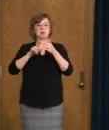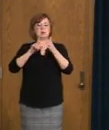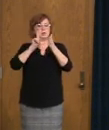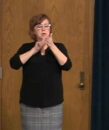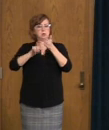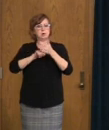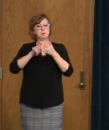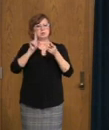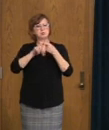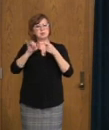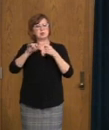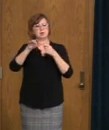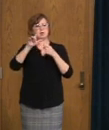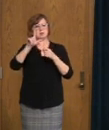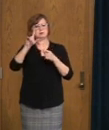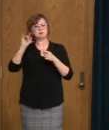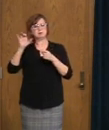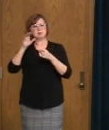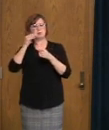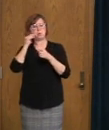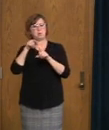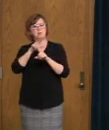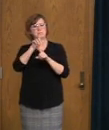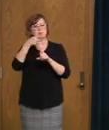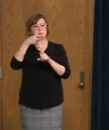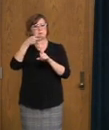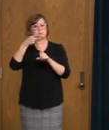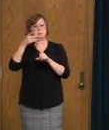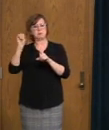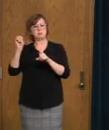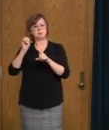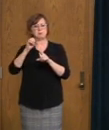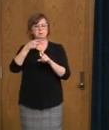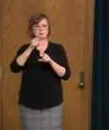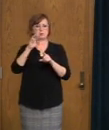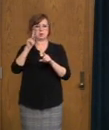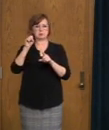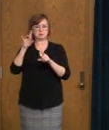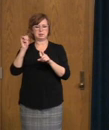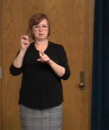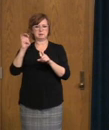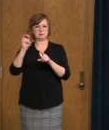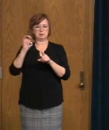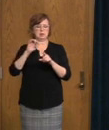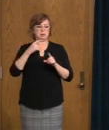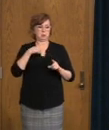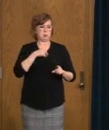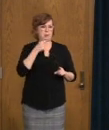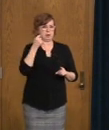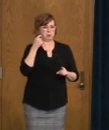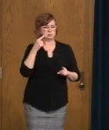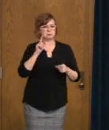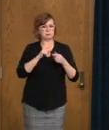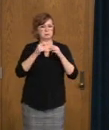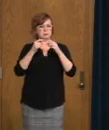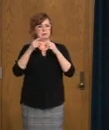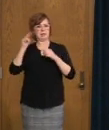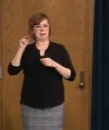Do you want me to start? Yep. So we understand that the opposition called for an independent inquiry,